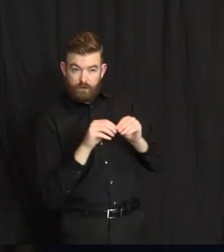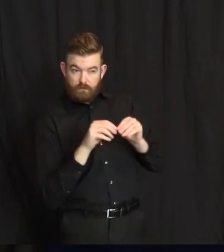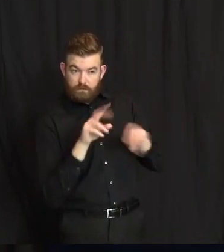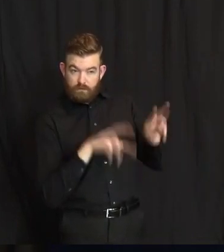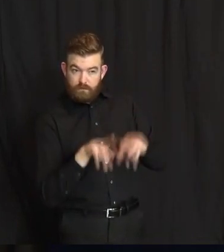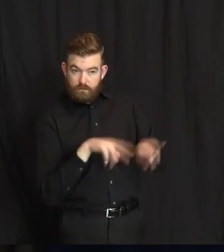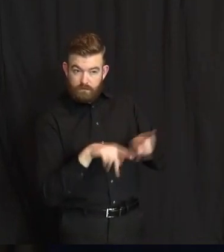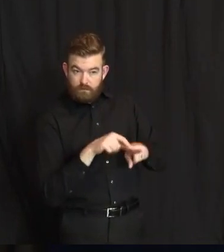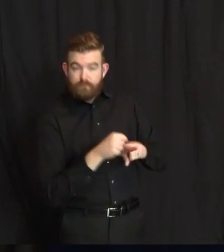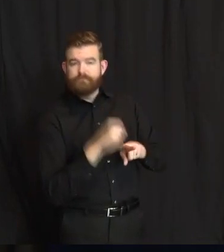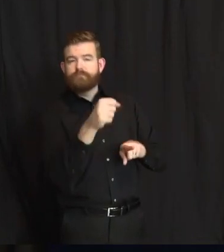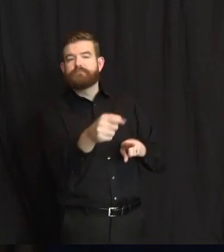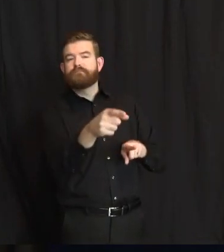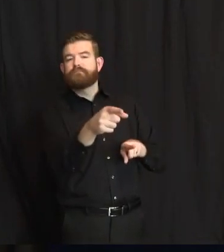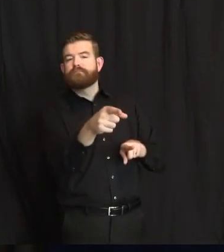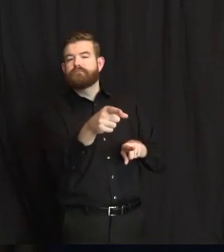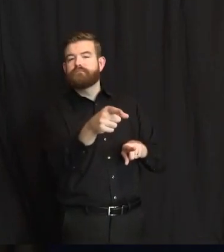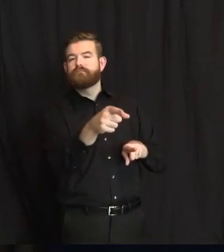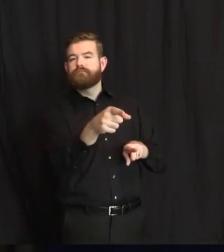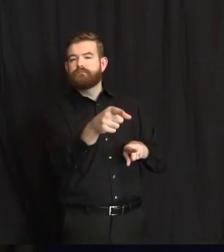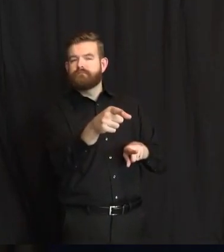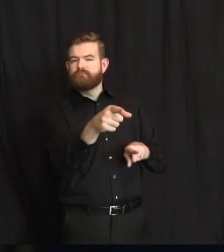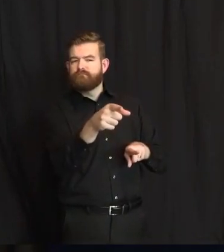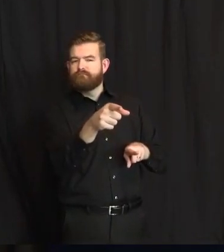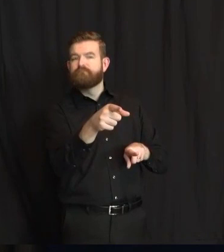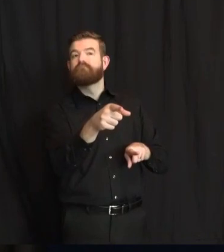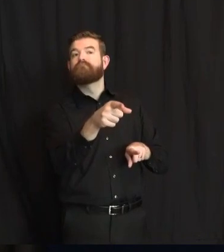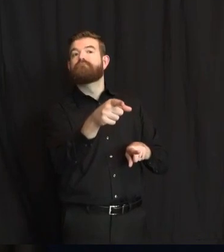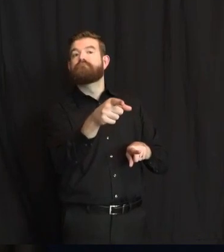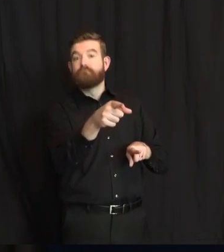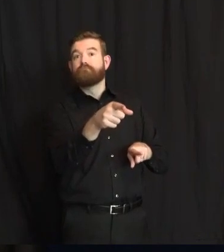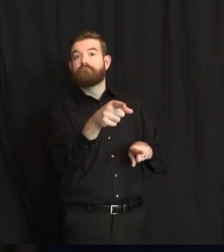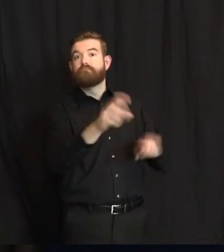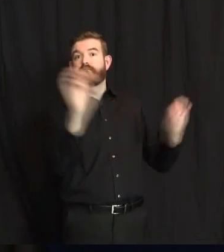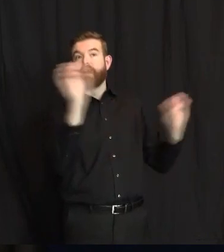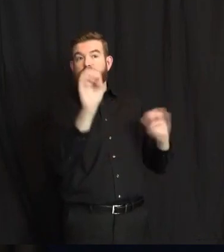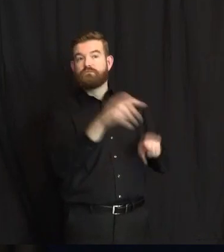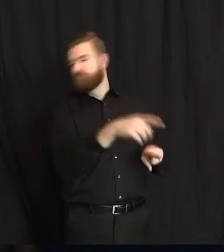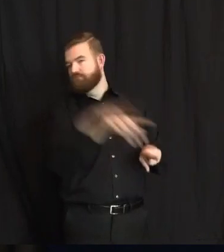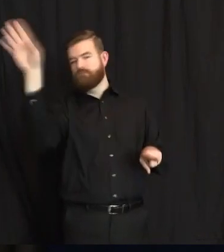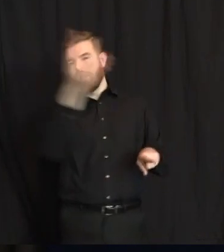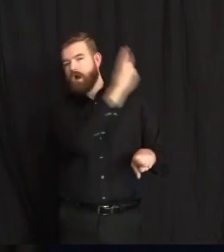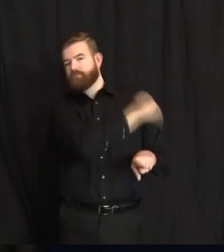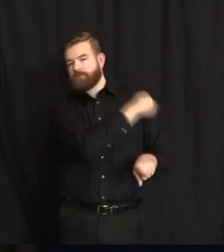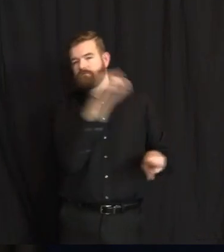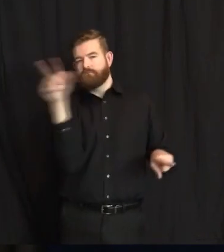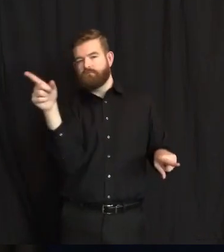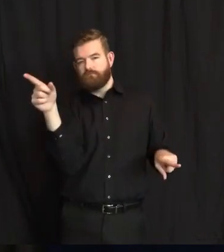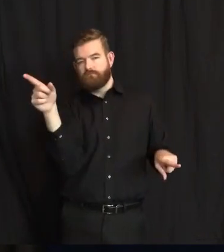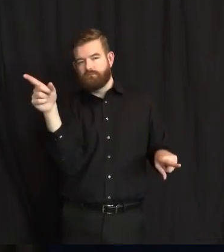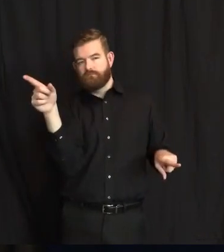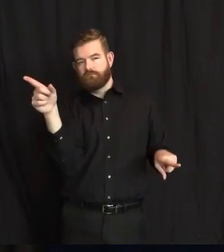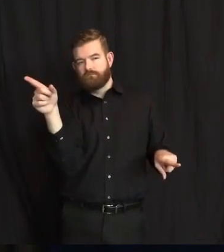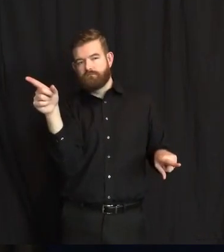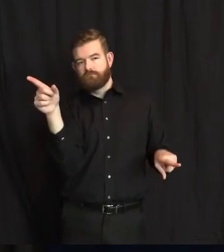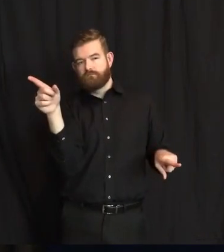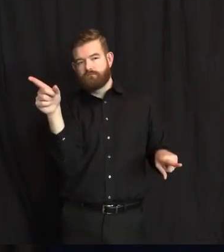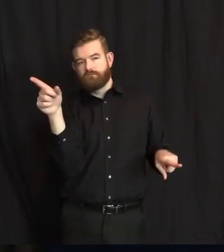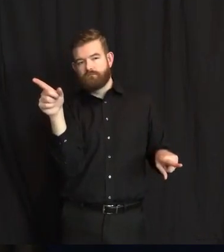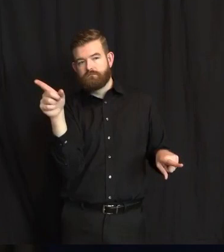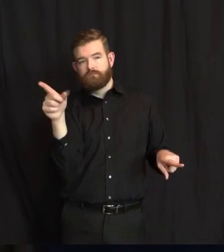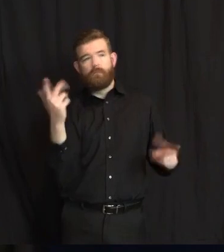So I don't believe that really anyone can make the point that they don't have access to health care if they